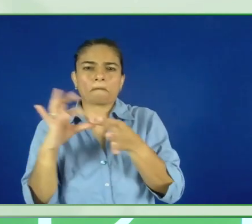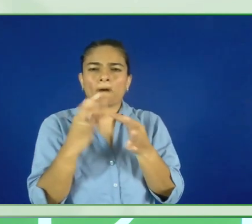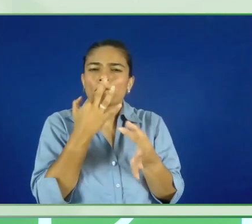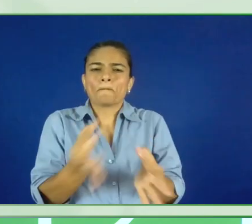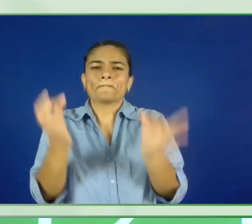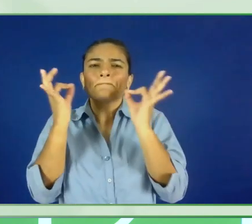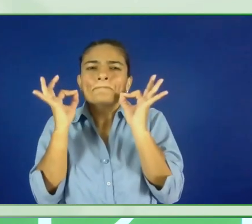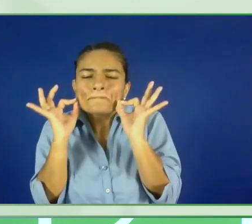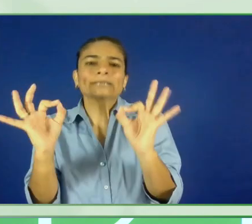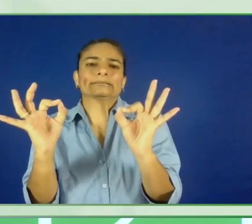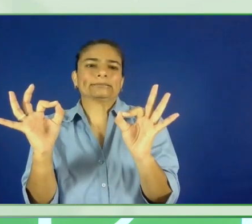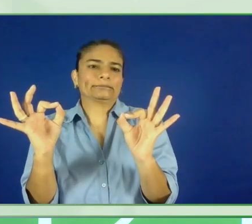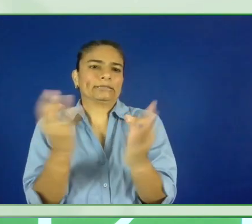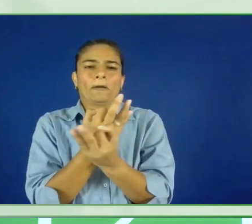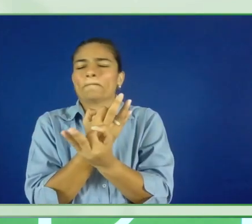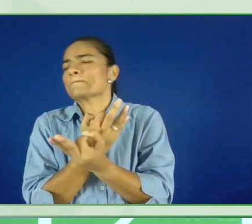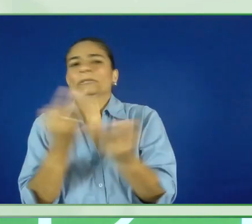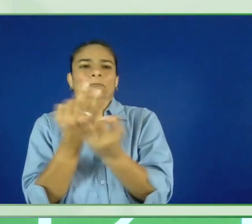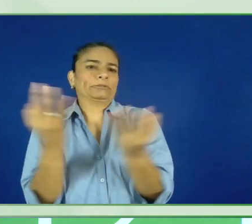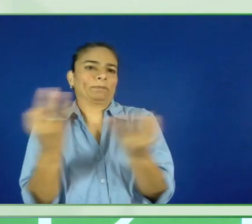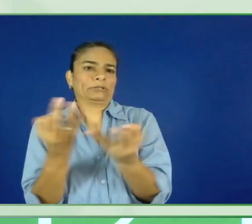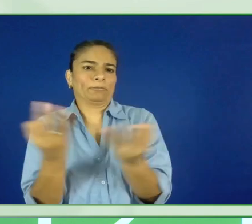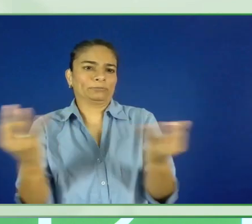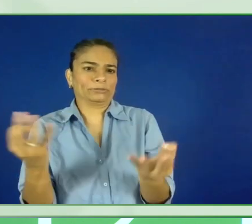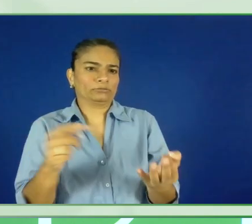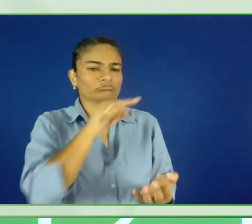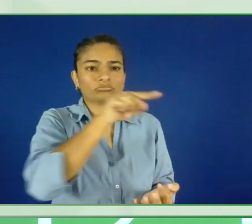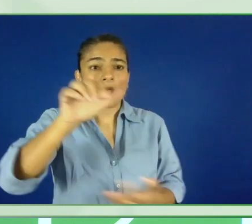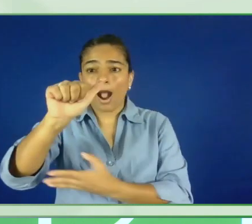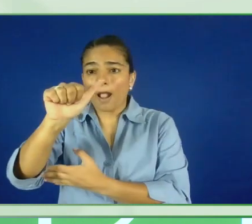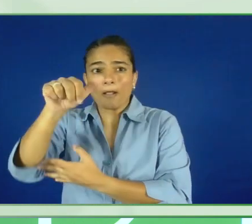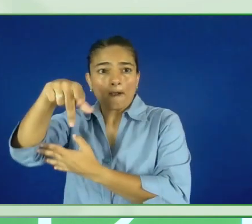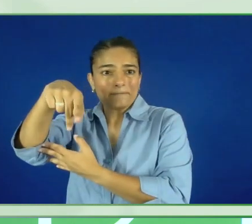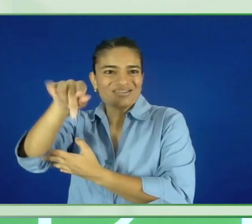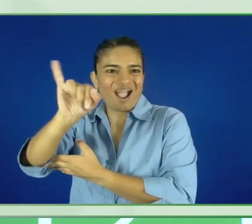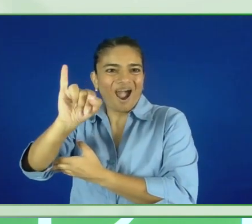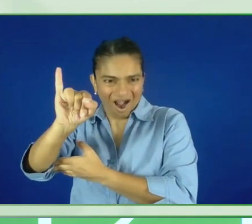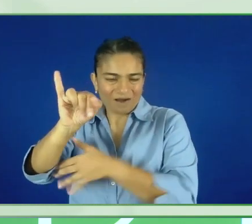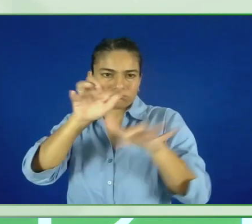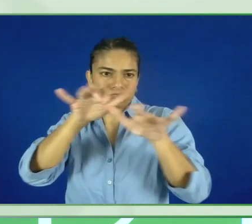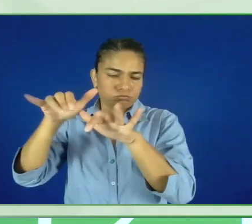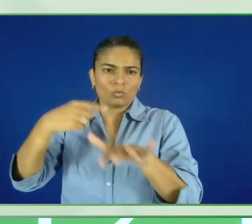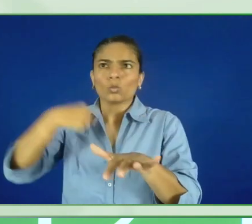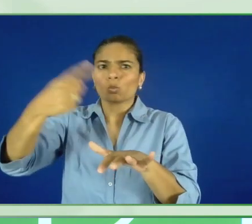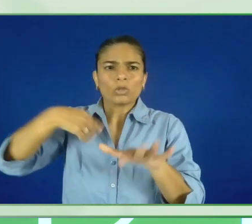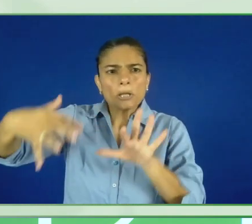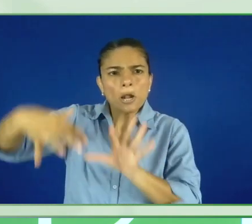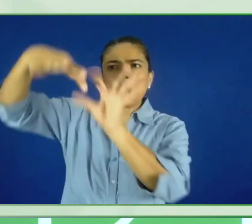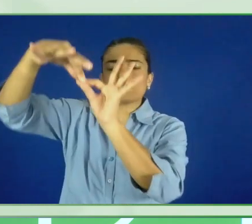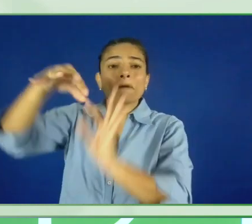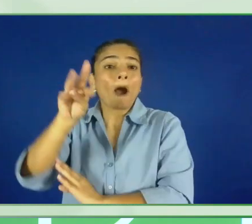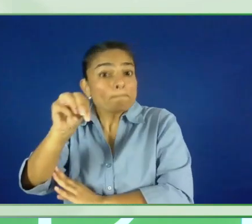of the AI APIs. We used Microsoft, we